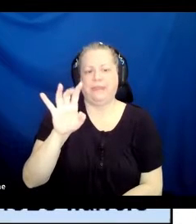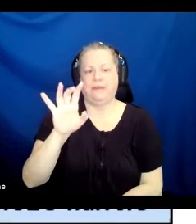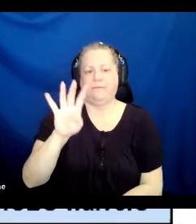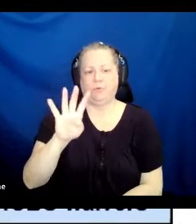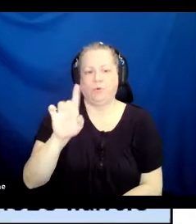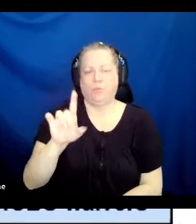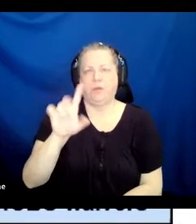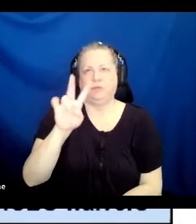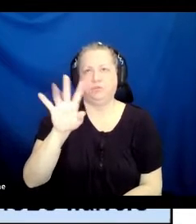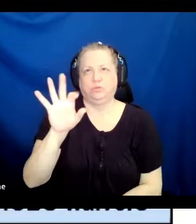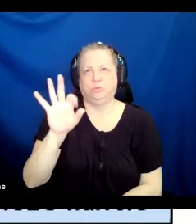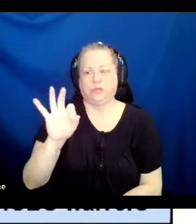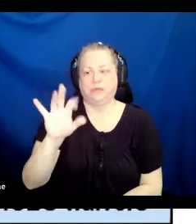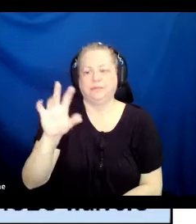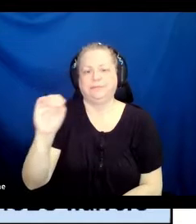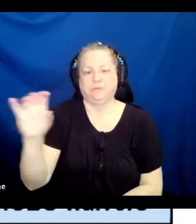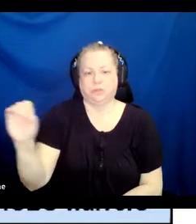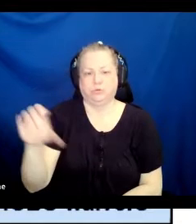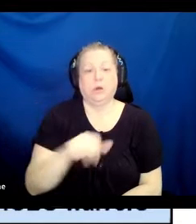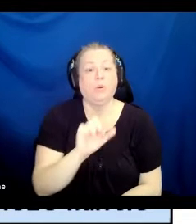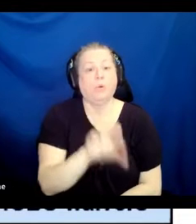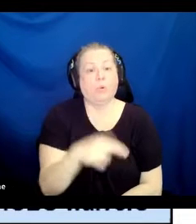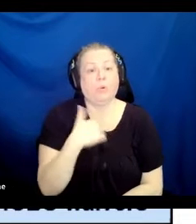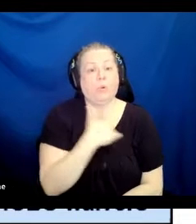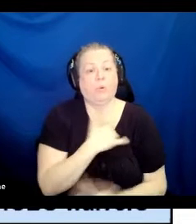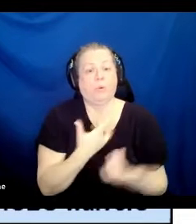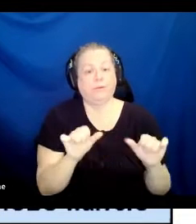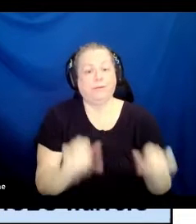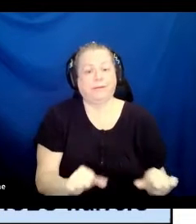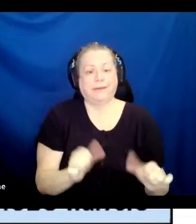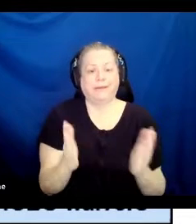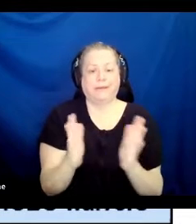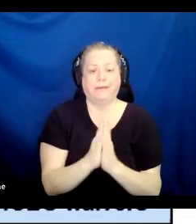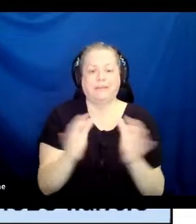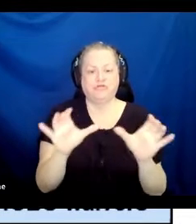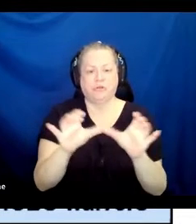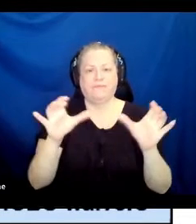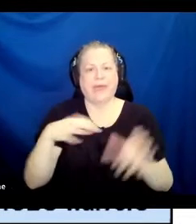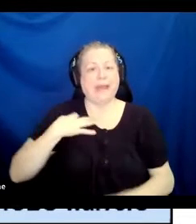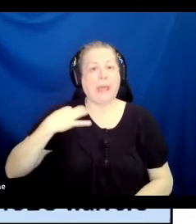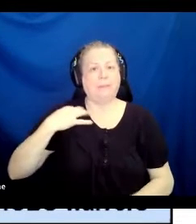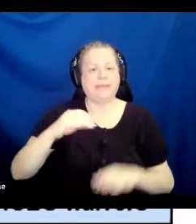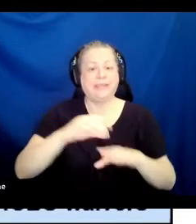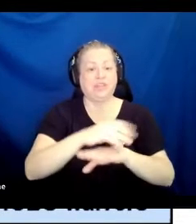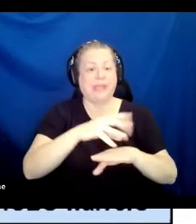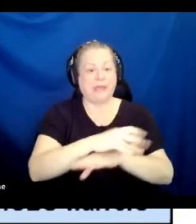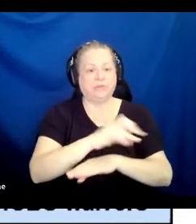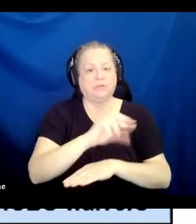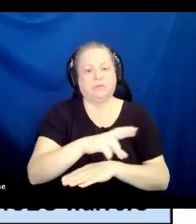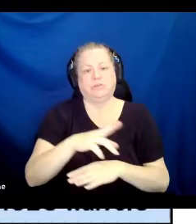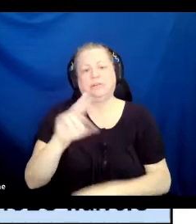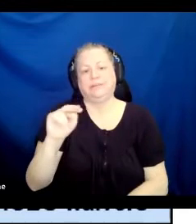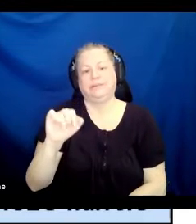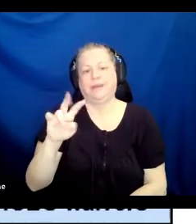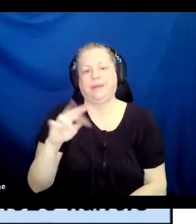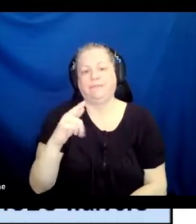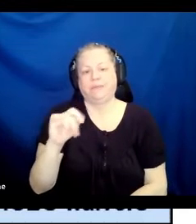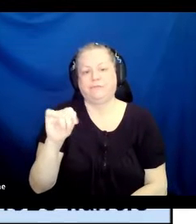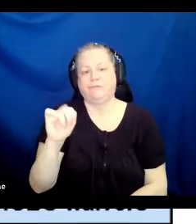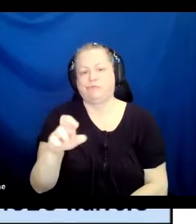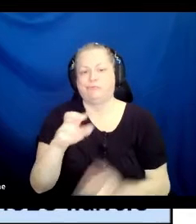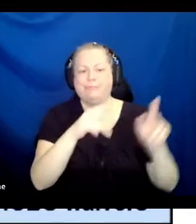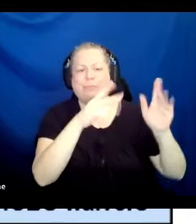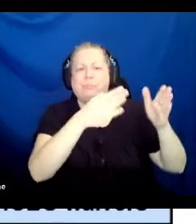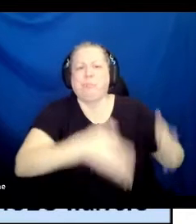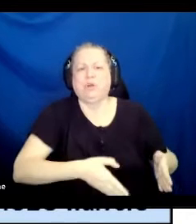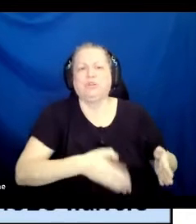800-841-2900. Or members could get help from a certified application counselor or navigator. And in a few slides,